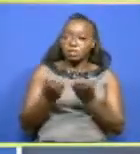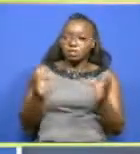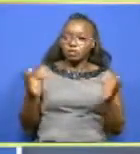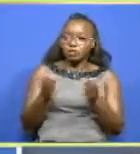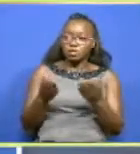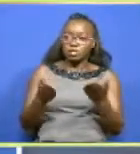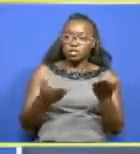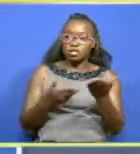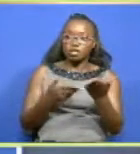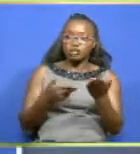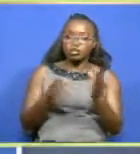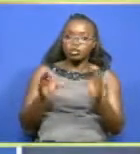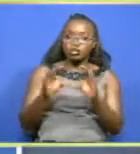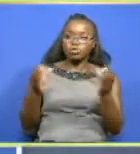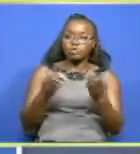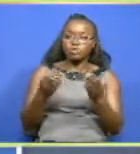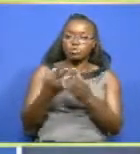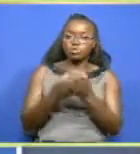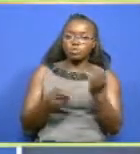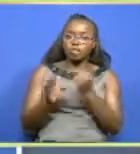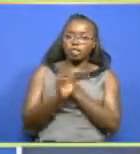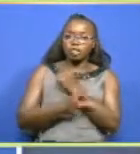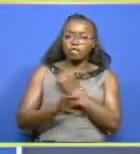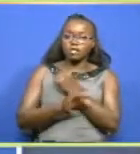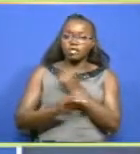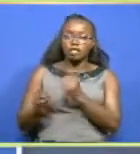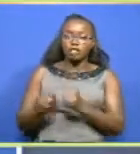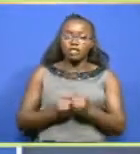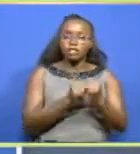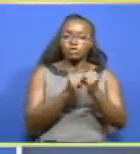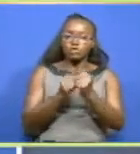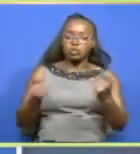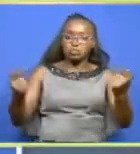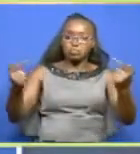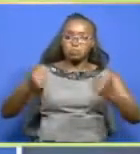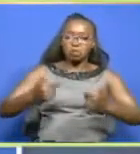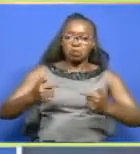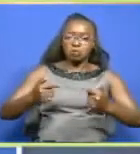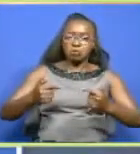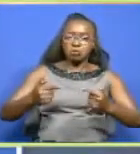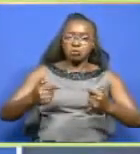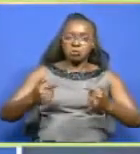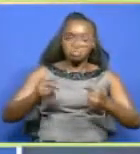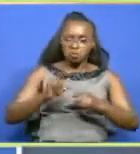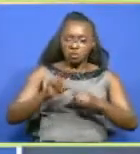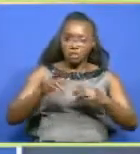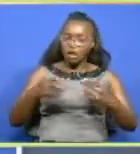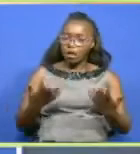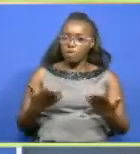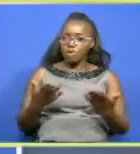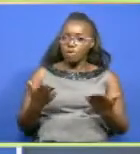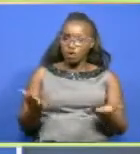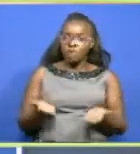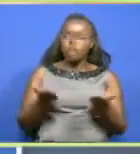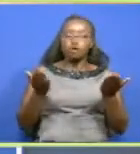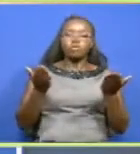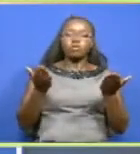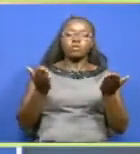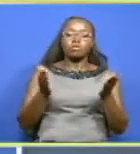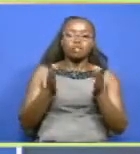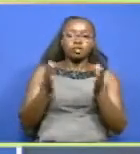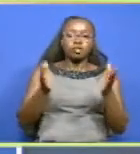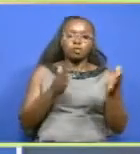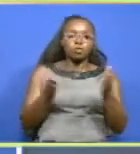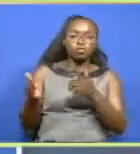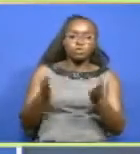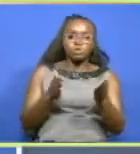the technology community from both countries coming together so that we can look at how we can harness the great opportunities